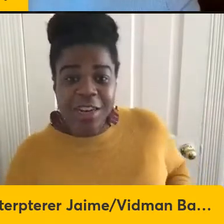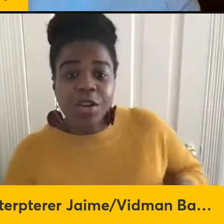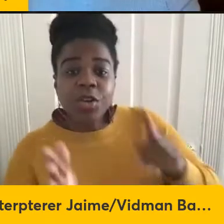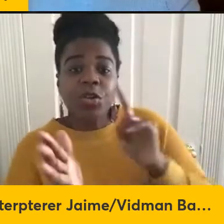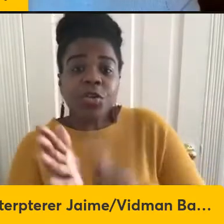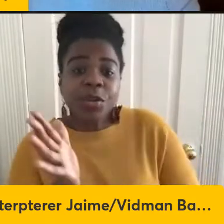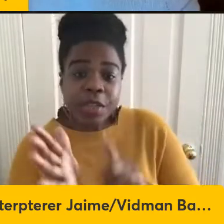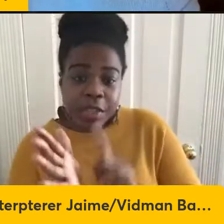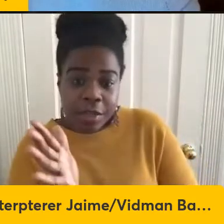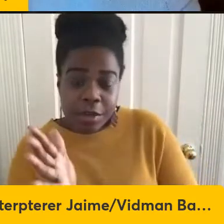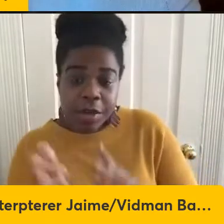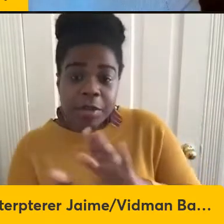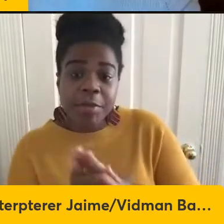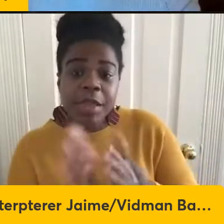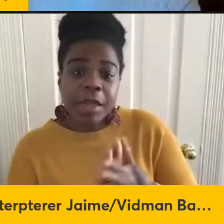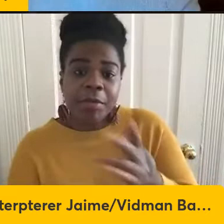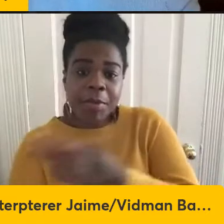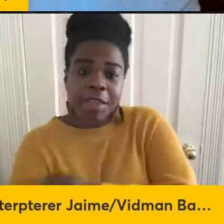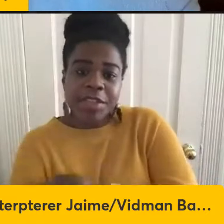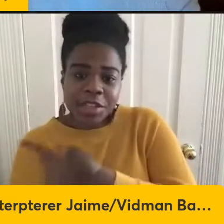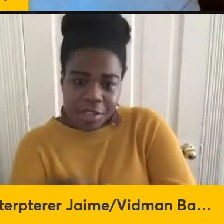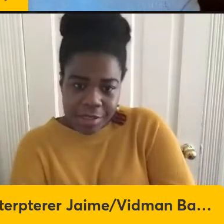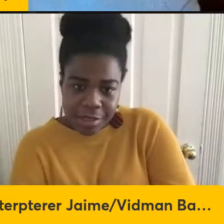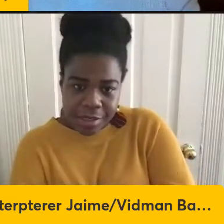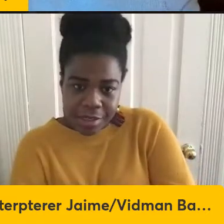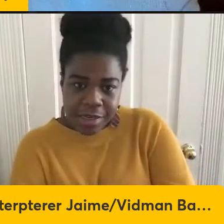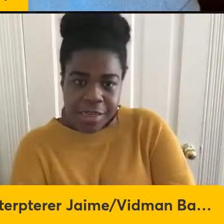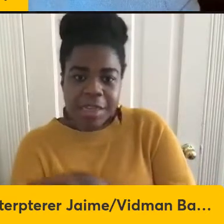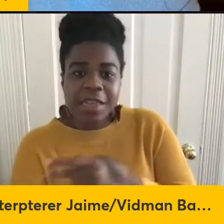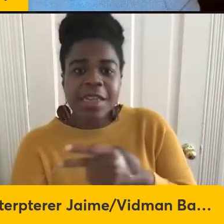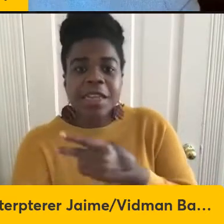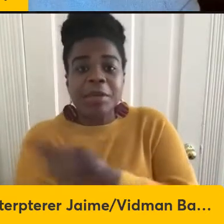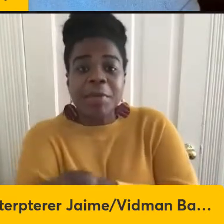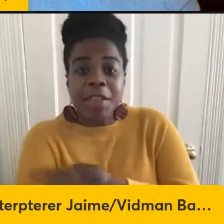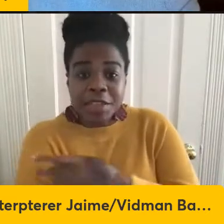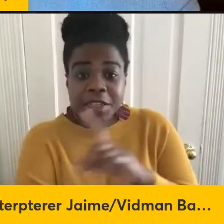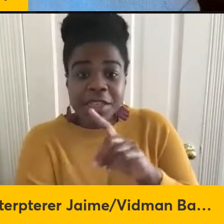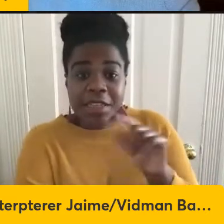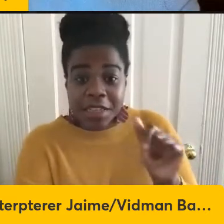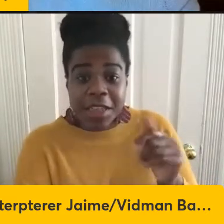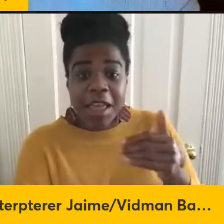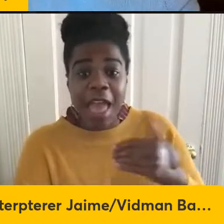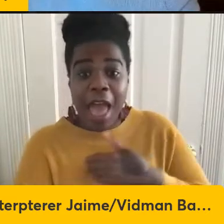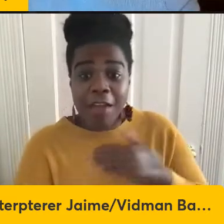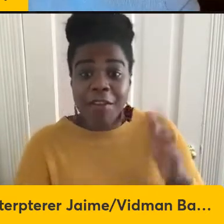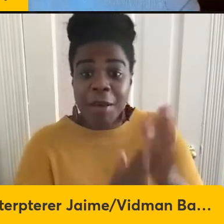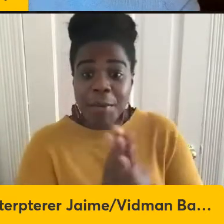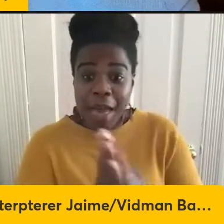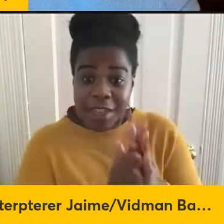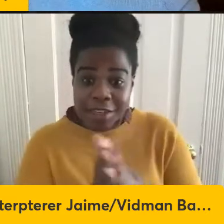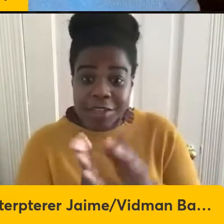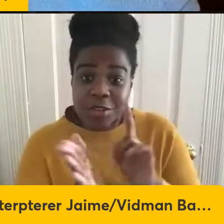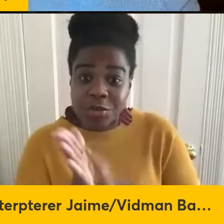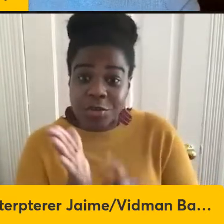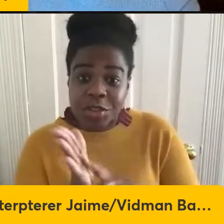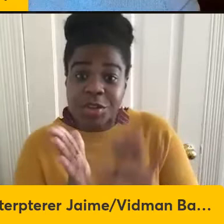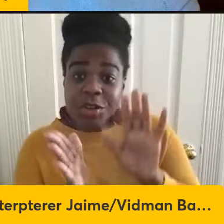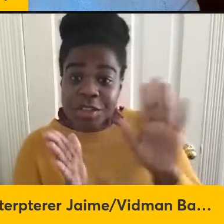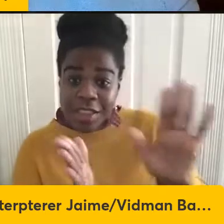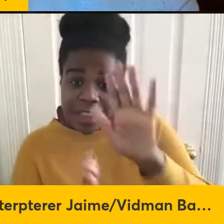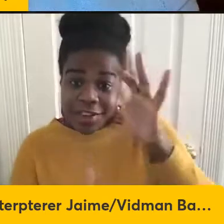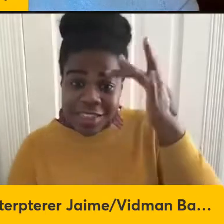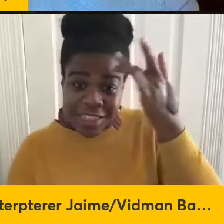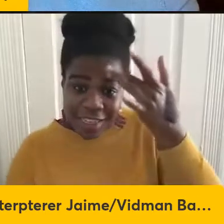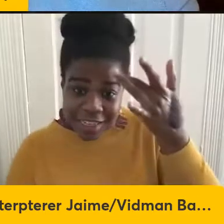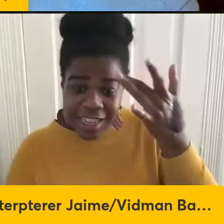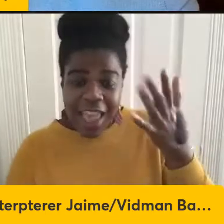may become patients one day, but disabled patients may have passions to research their own conditions and to bring